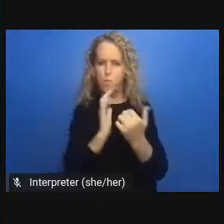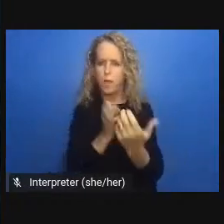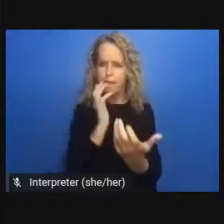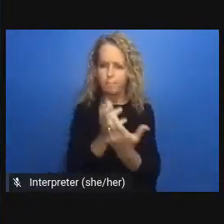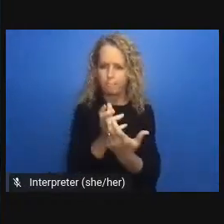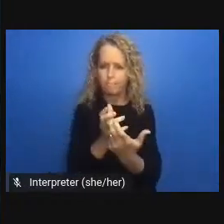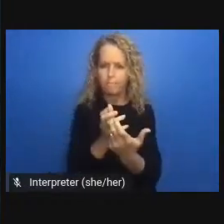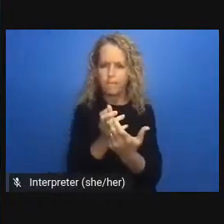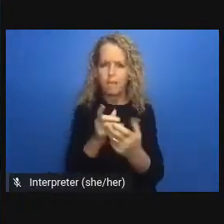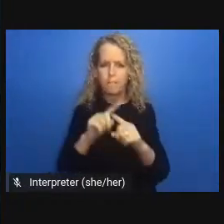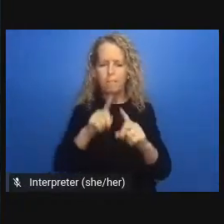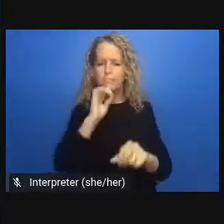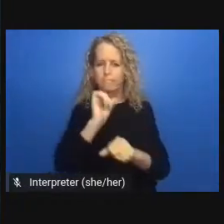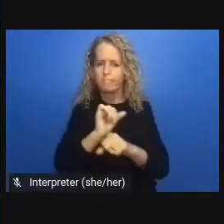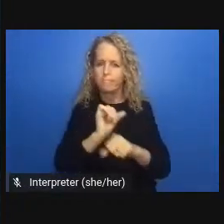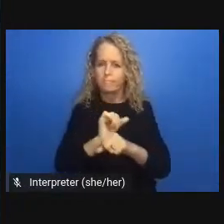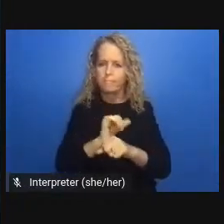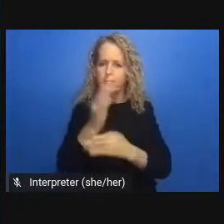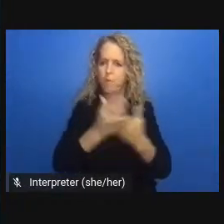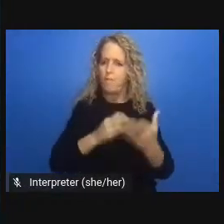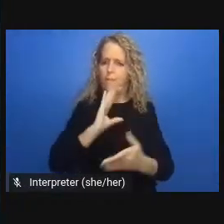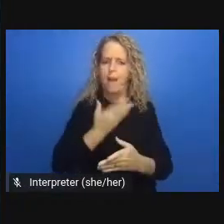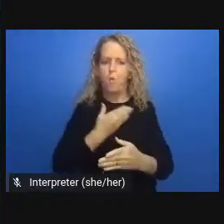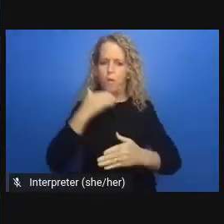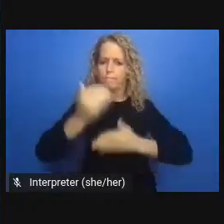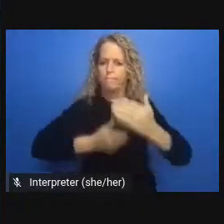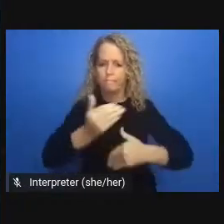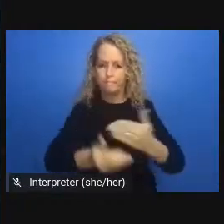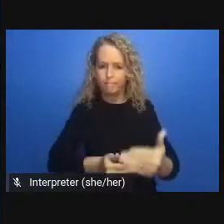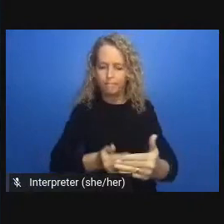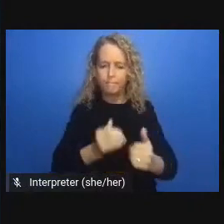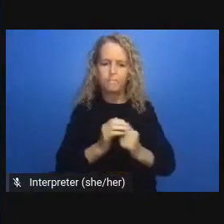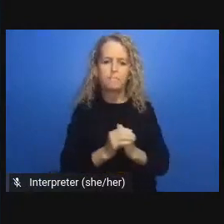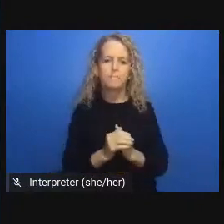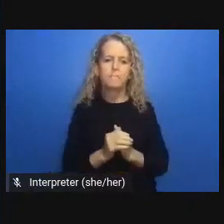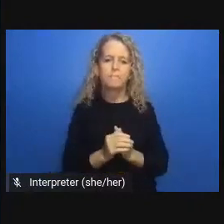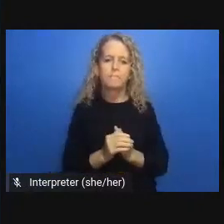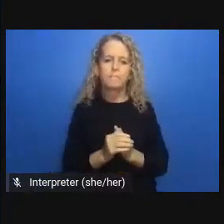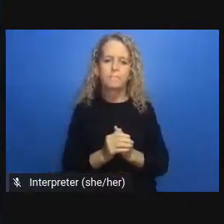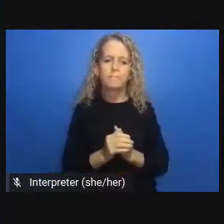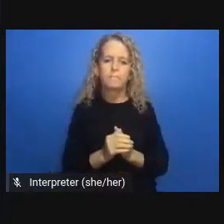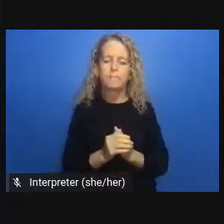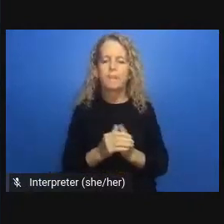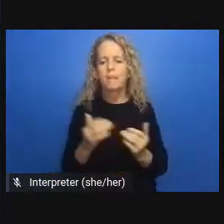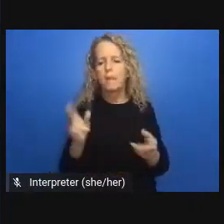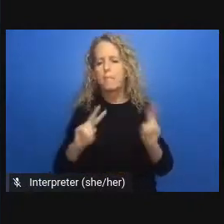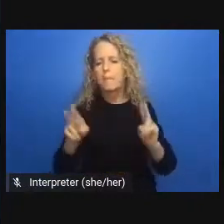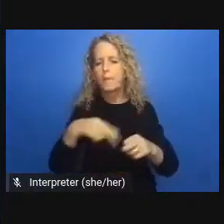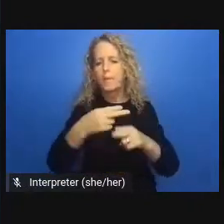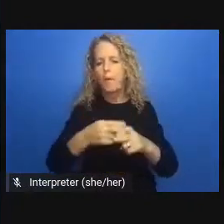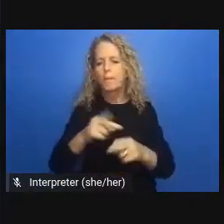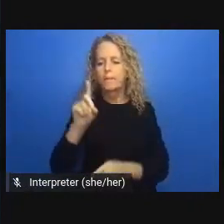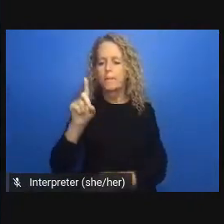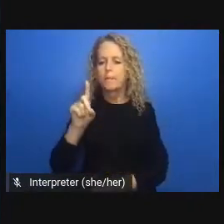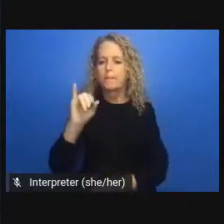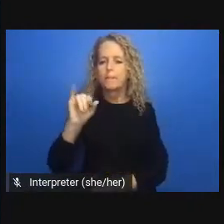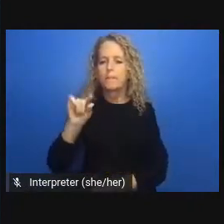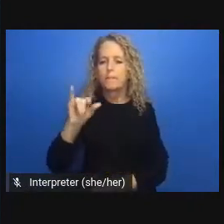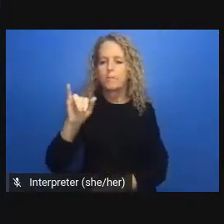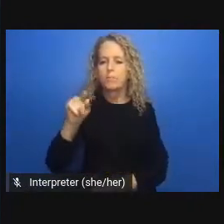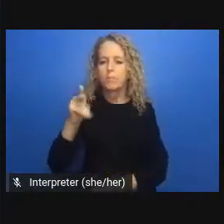backdrop for what we're doing, and it's often referred to as digitalization, and the idea